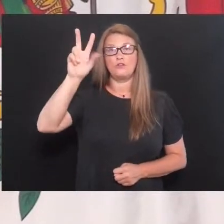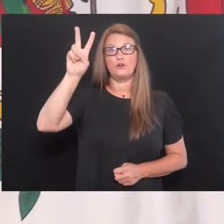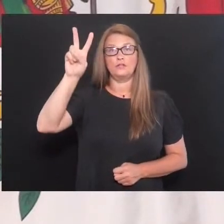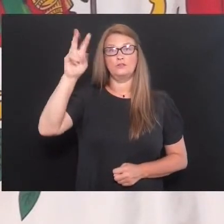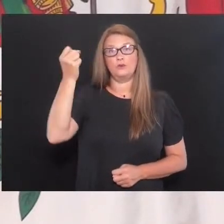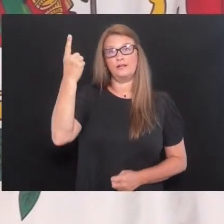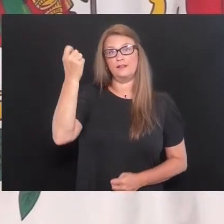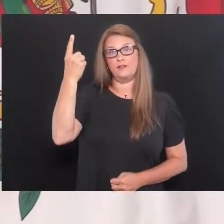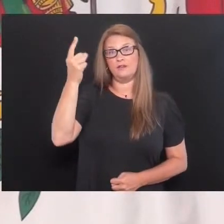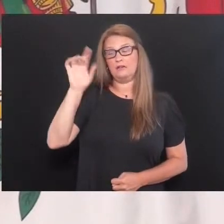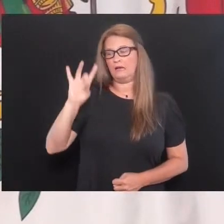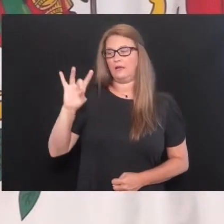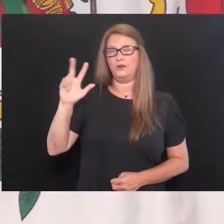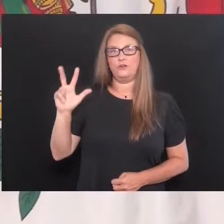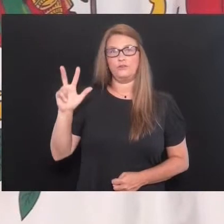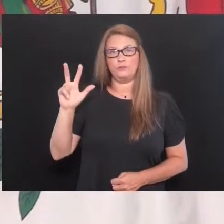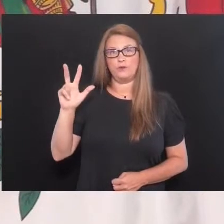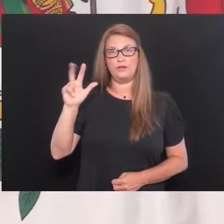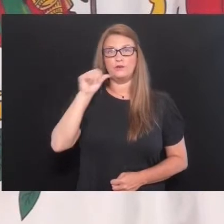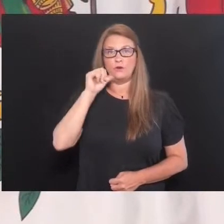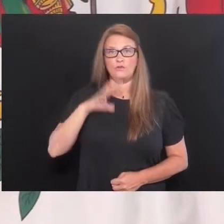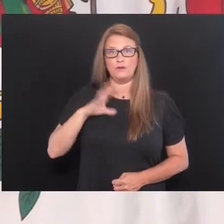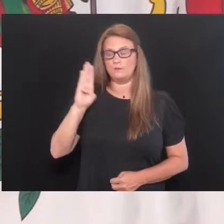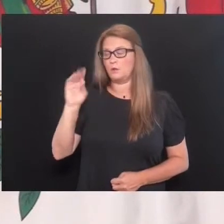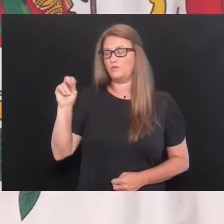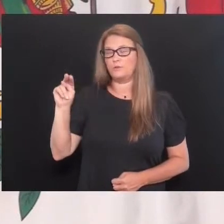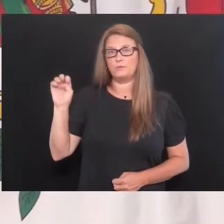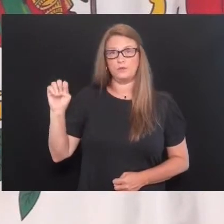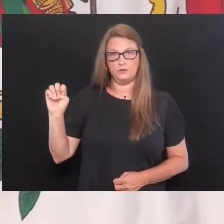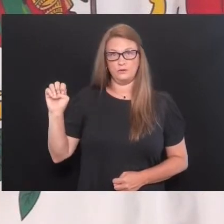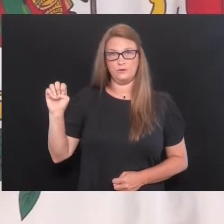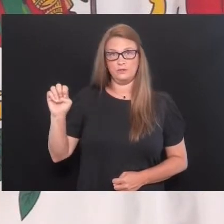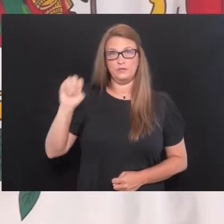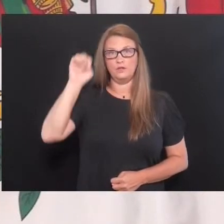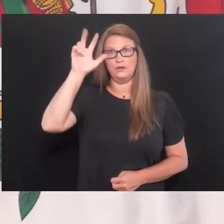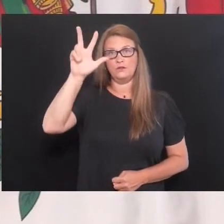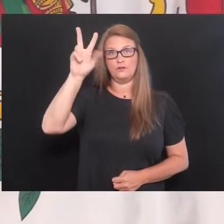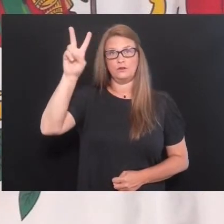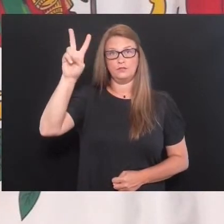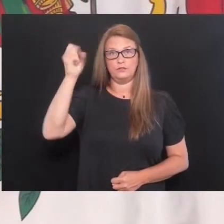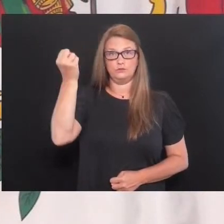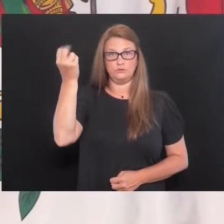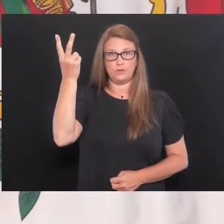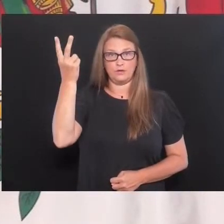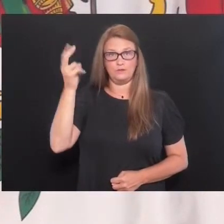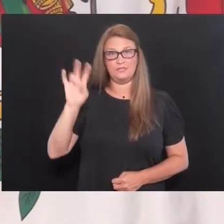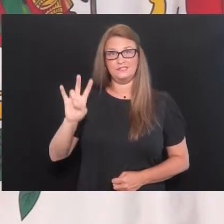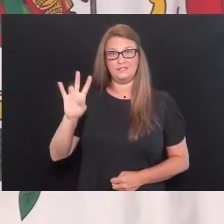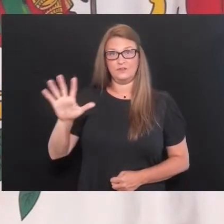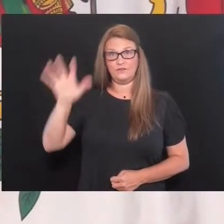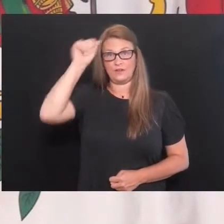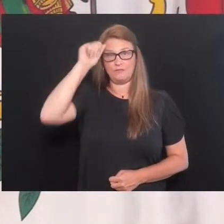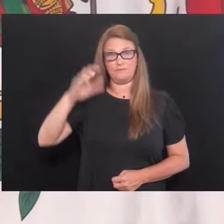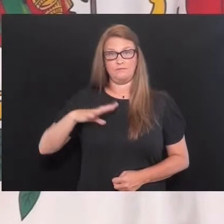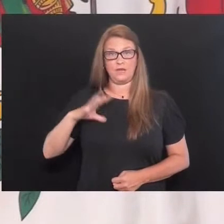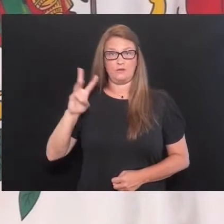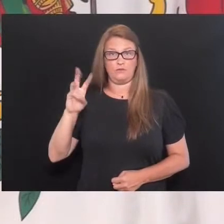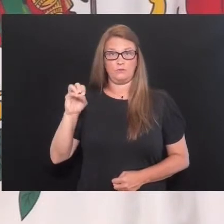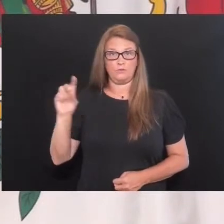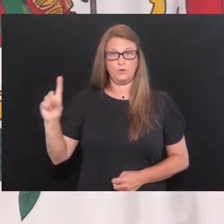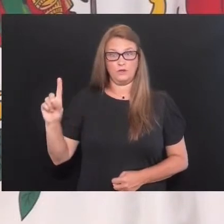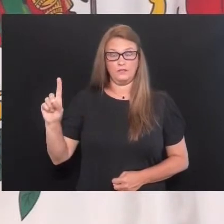32,111th death, an 83-year-old female from Boone County. 32,112th death, a 75-year-old male from Wood